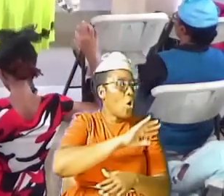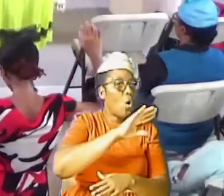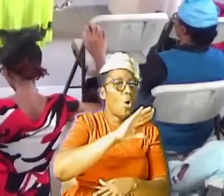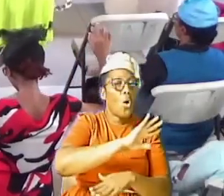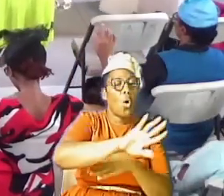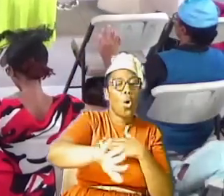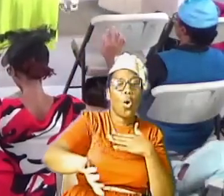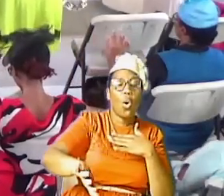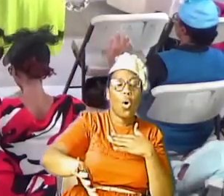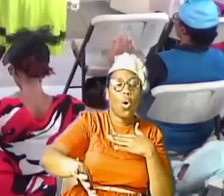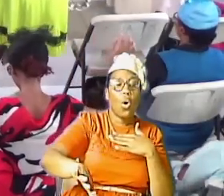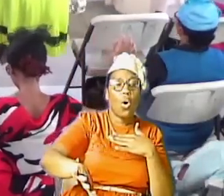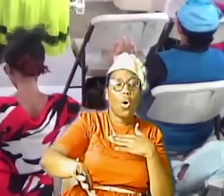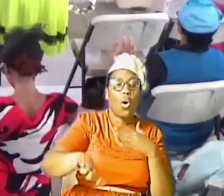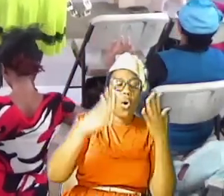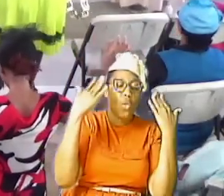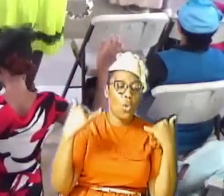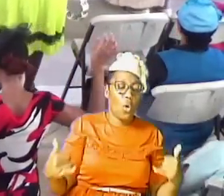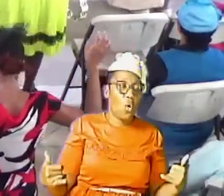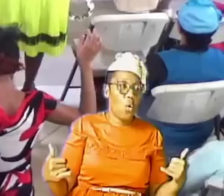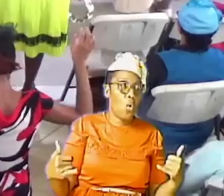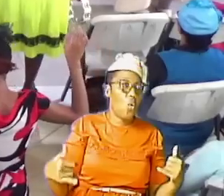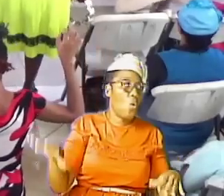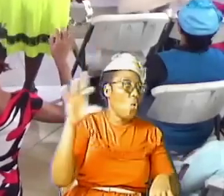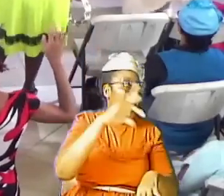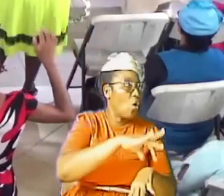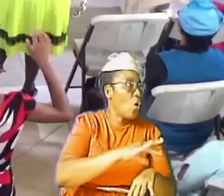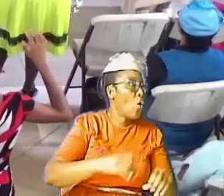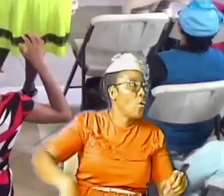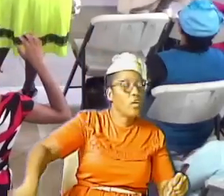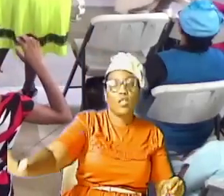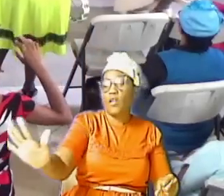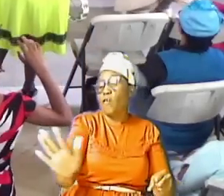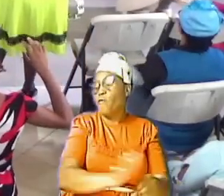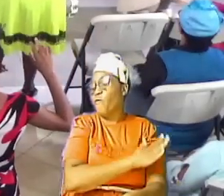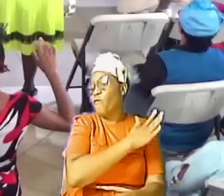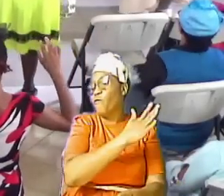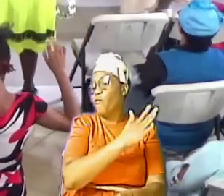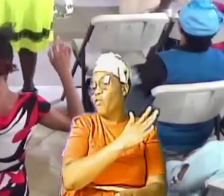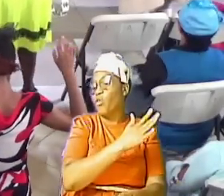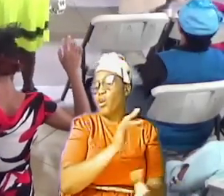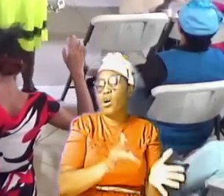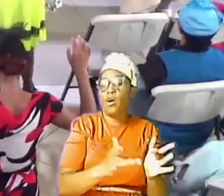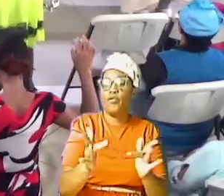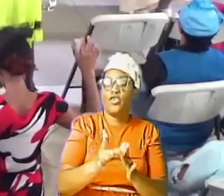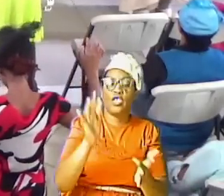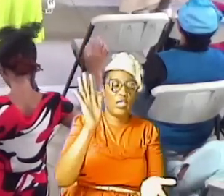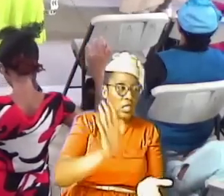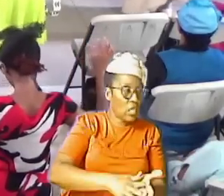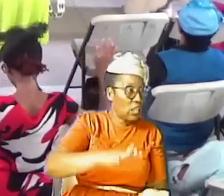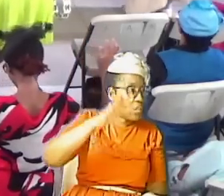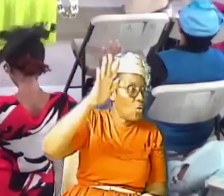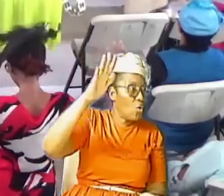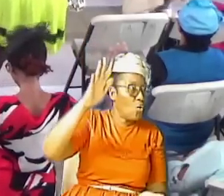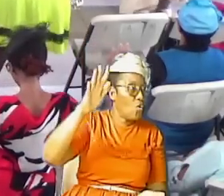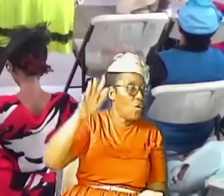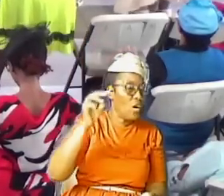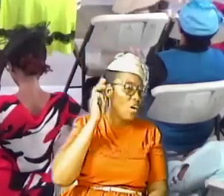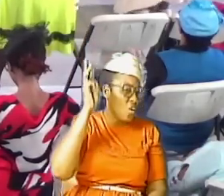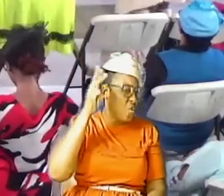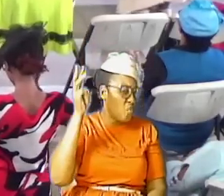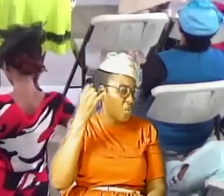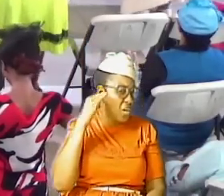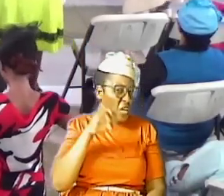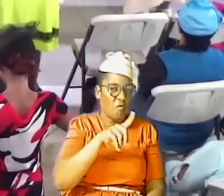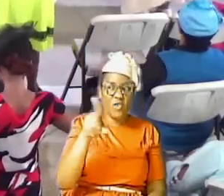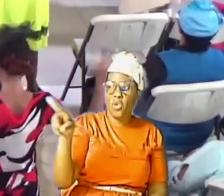earth is full of his glory. I wonder if we can see the glory of the Lord today.